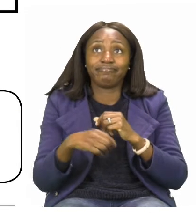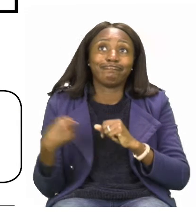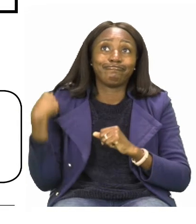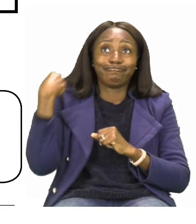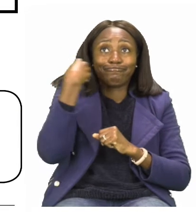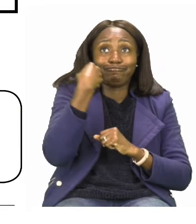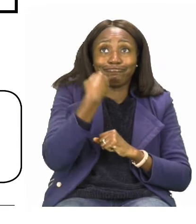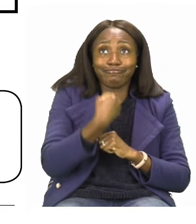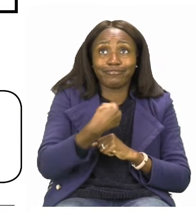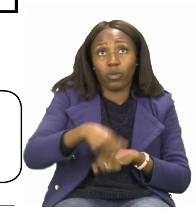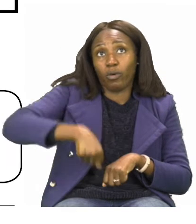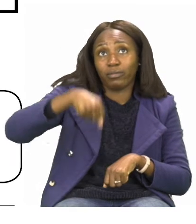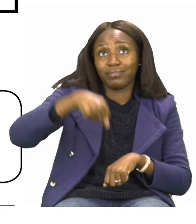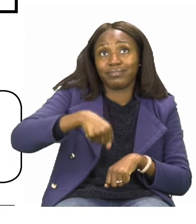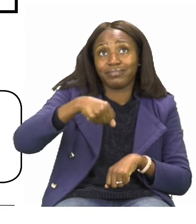dustbin,